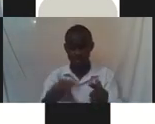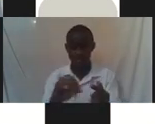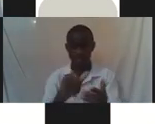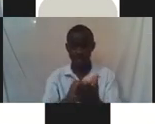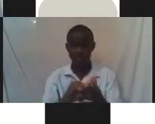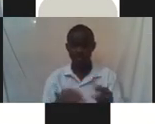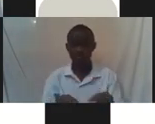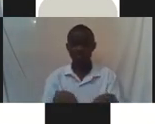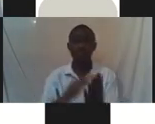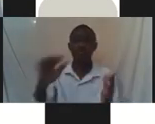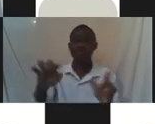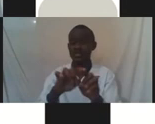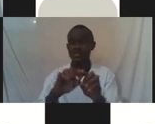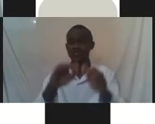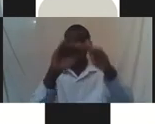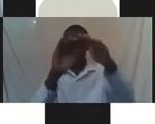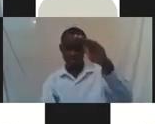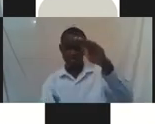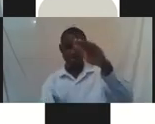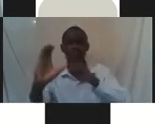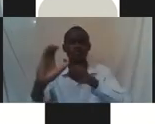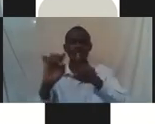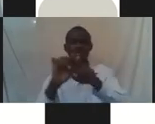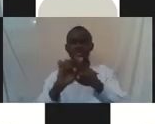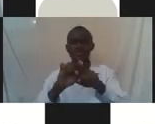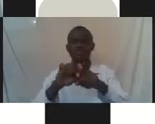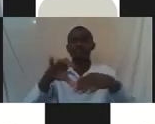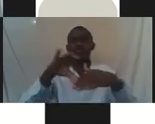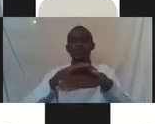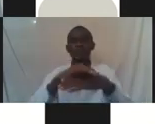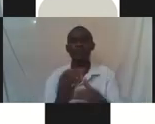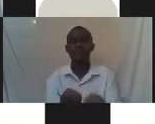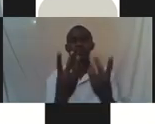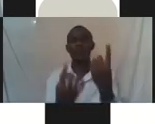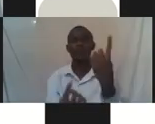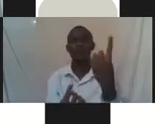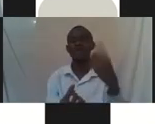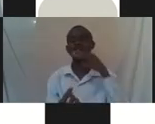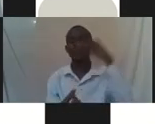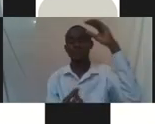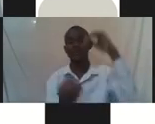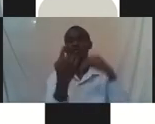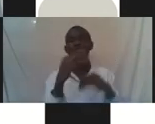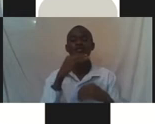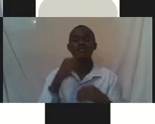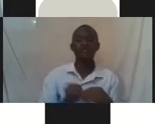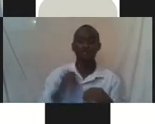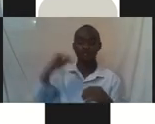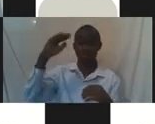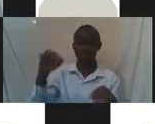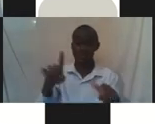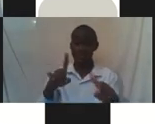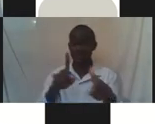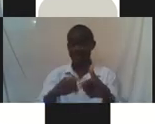the constituencies, make them multi-member, 1 man, 1 woman, and we would have addressed the issue